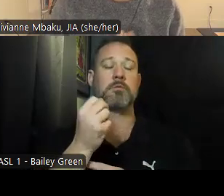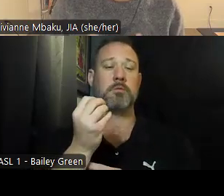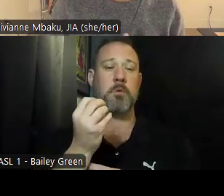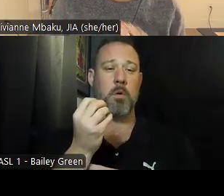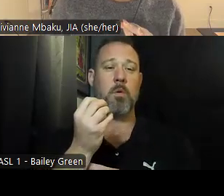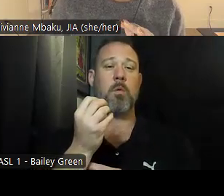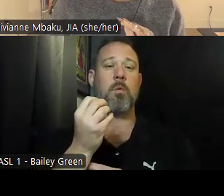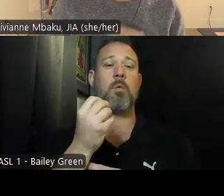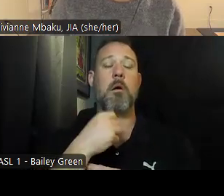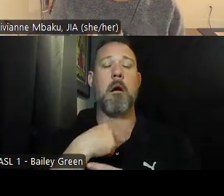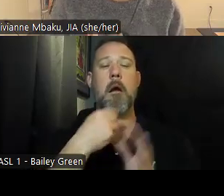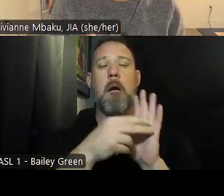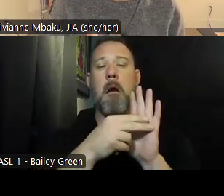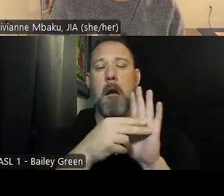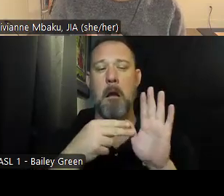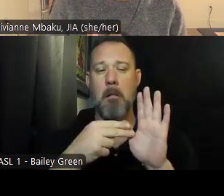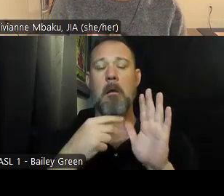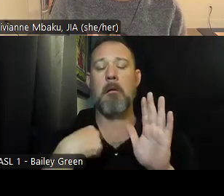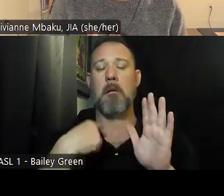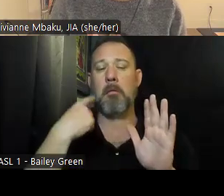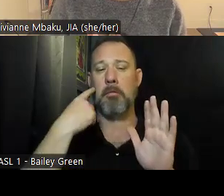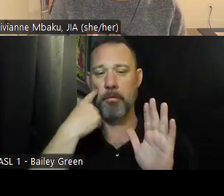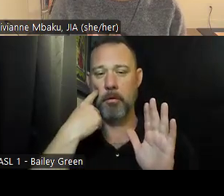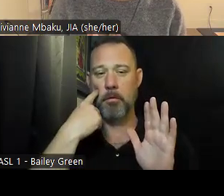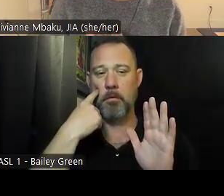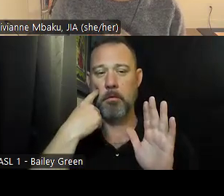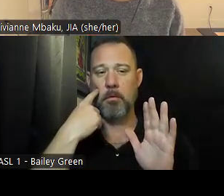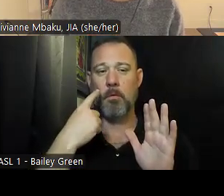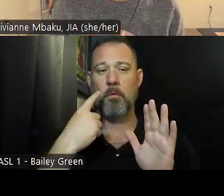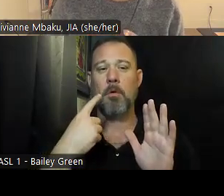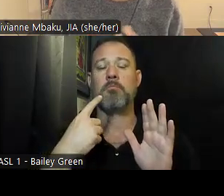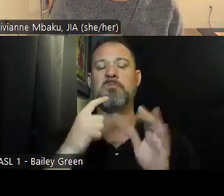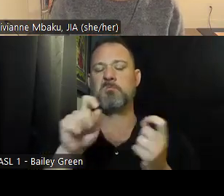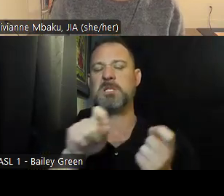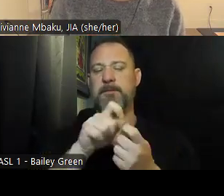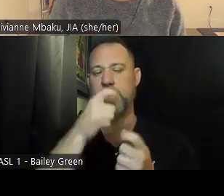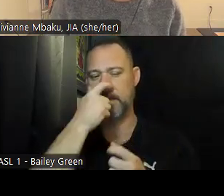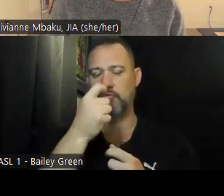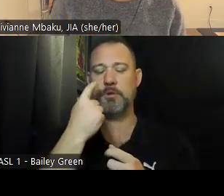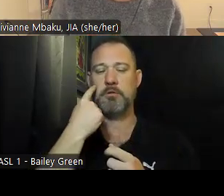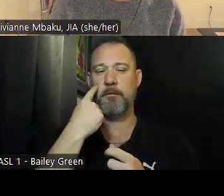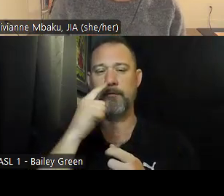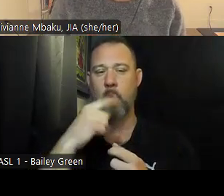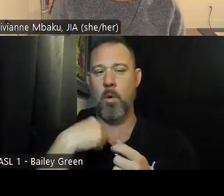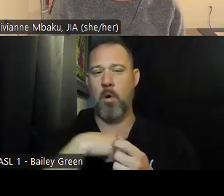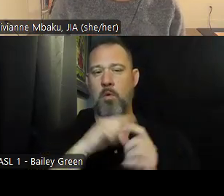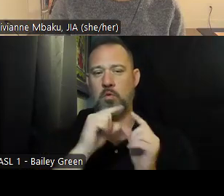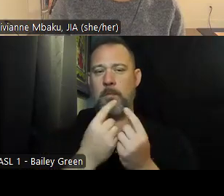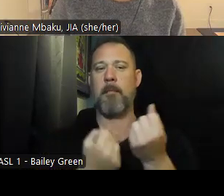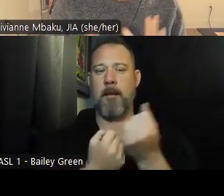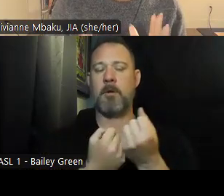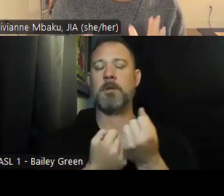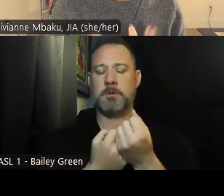I highlighted the ones that I think are of particular interest for elder justice advocates and disability